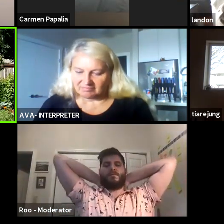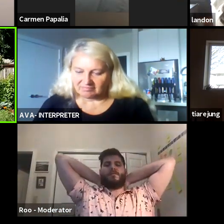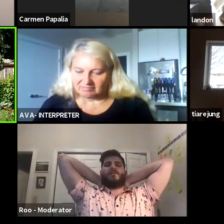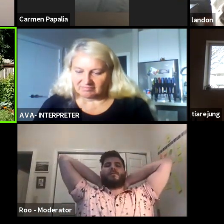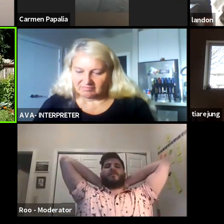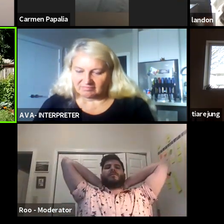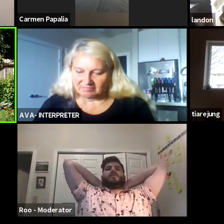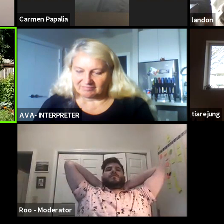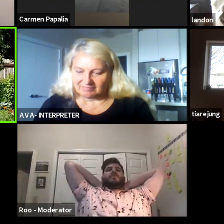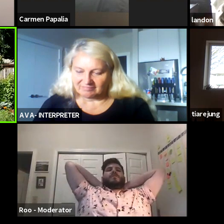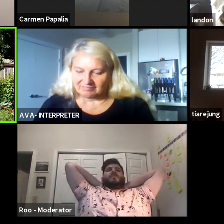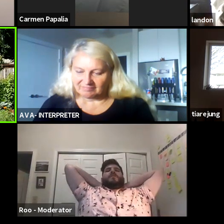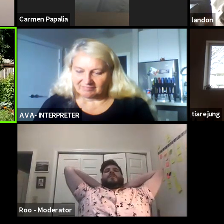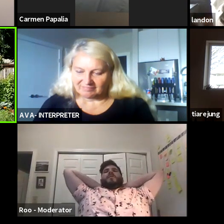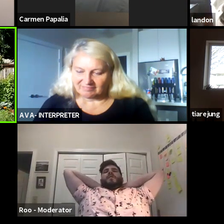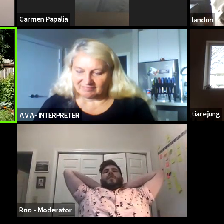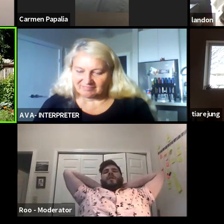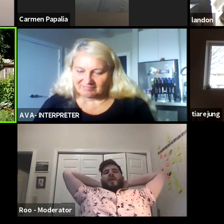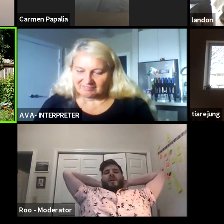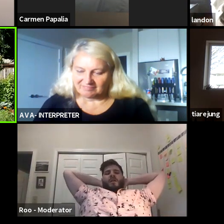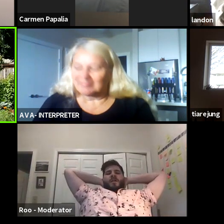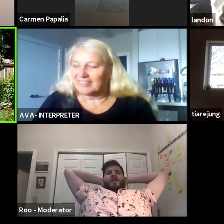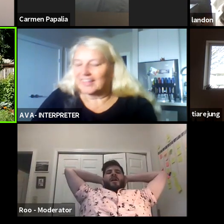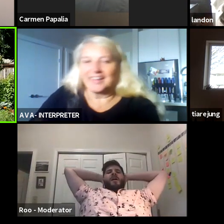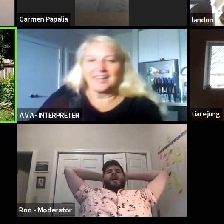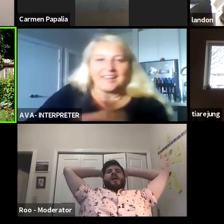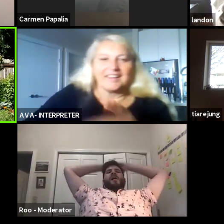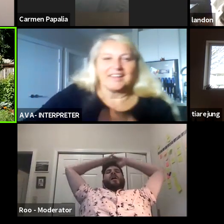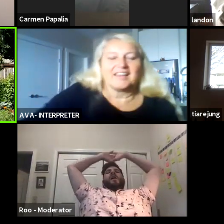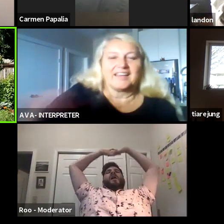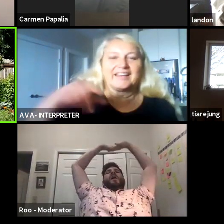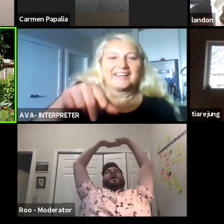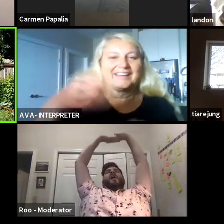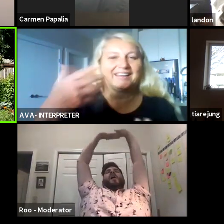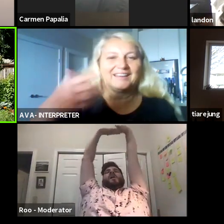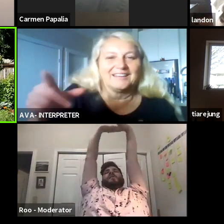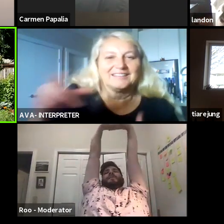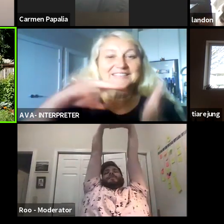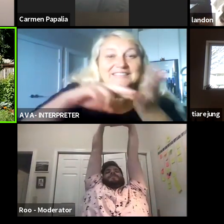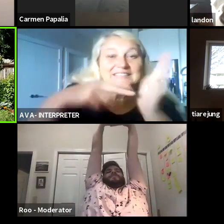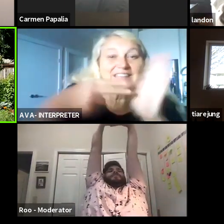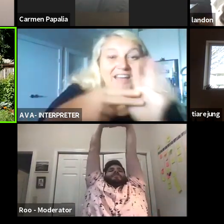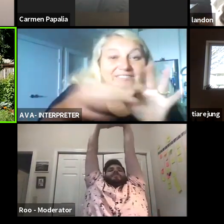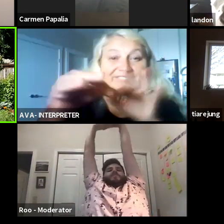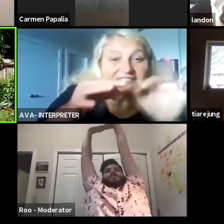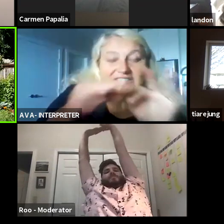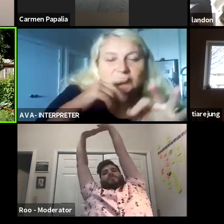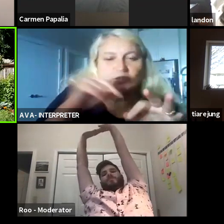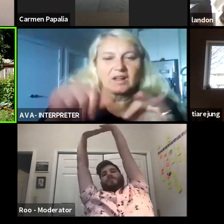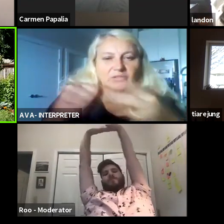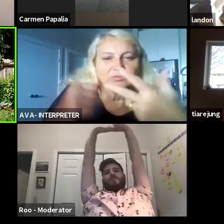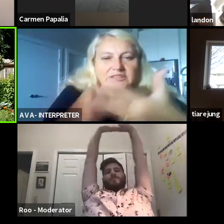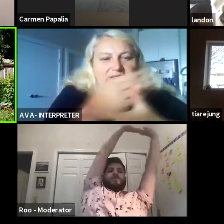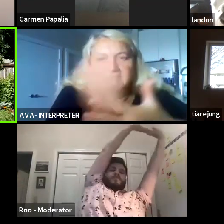2 hours. What are you doing to me? Or maybe the lower back has something to say.